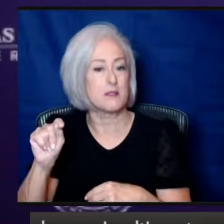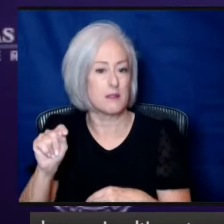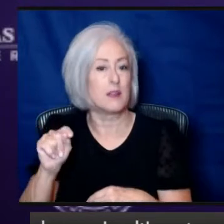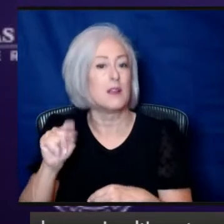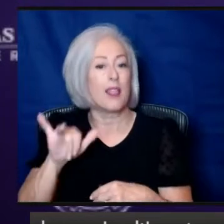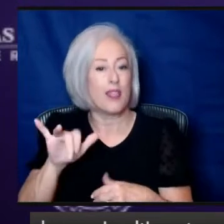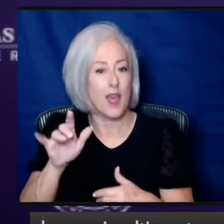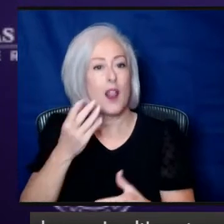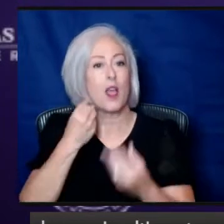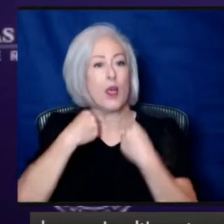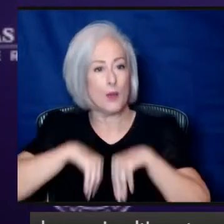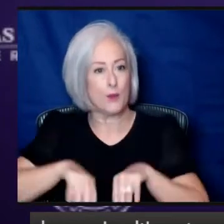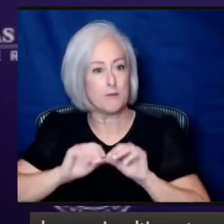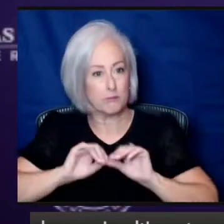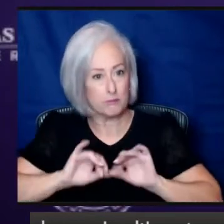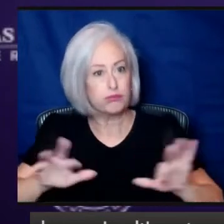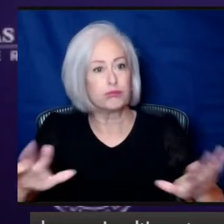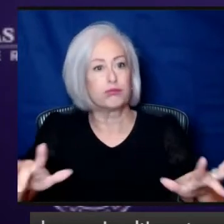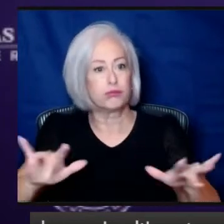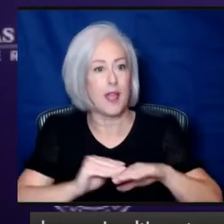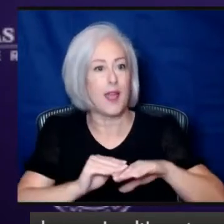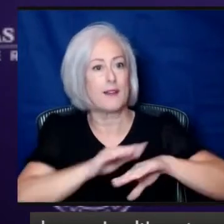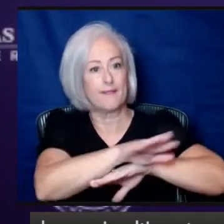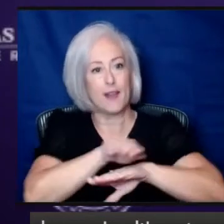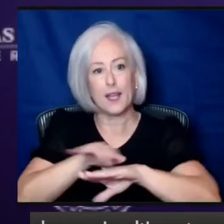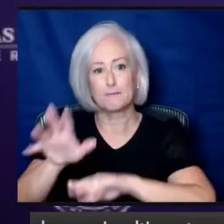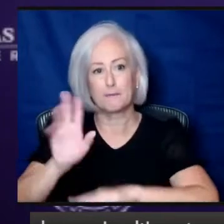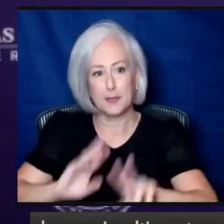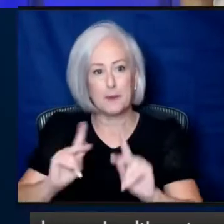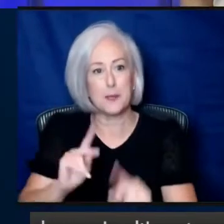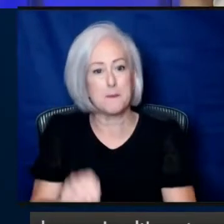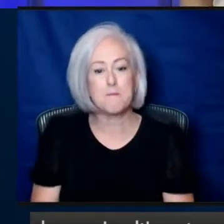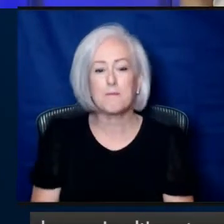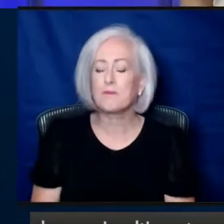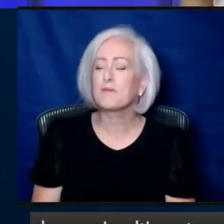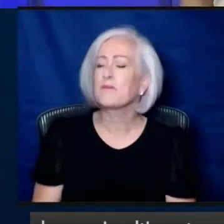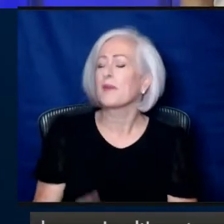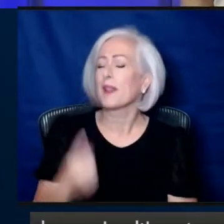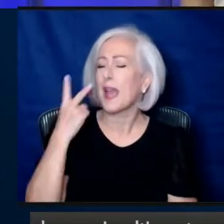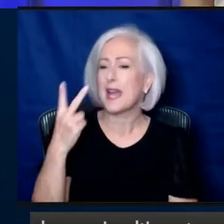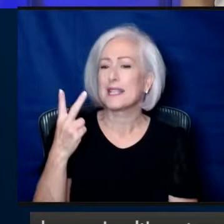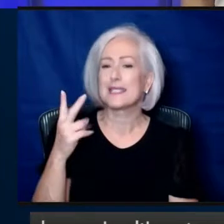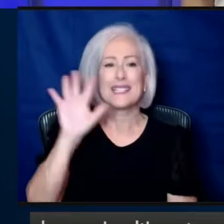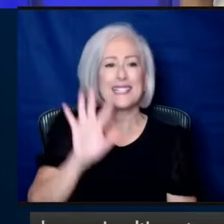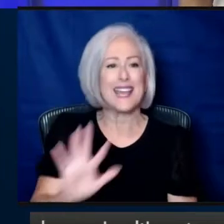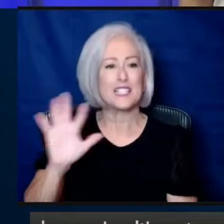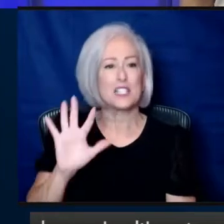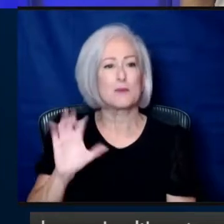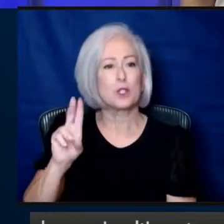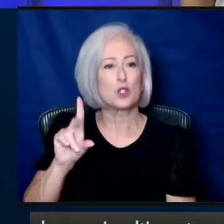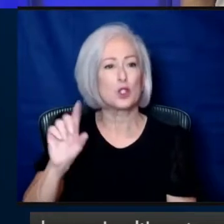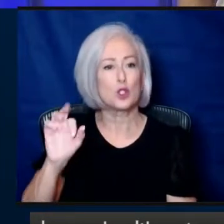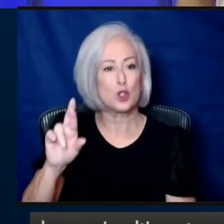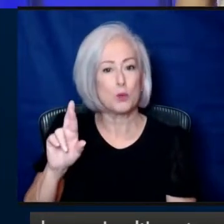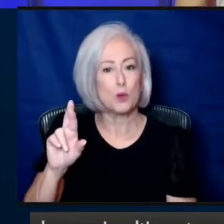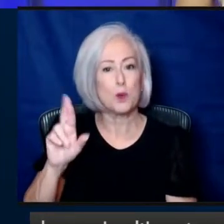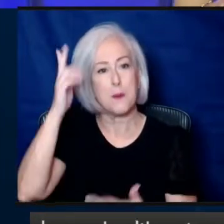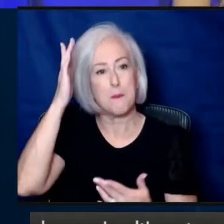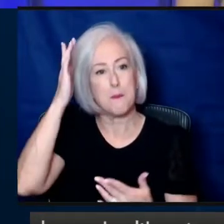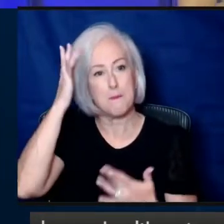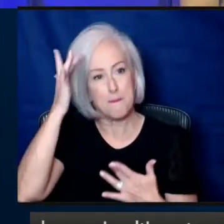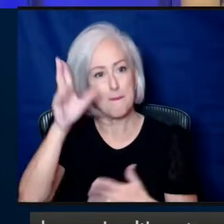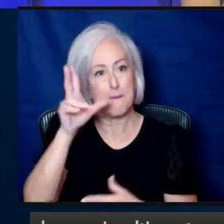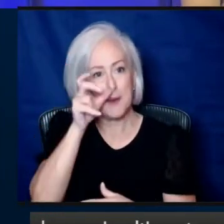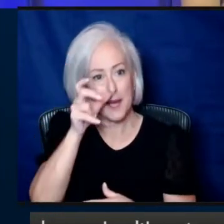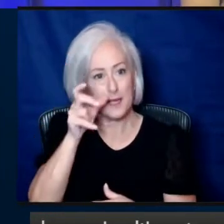greater human health concern. There is an estimate that superbugs will kill about 10 million people every year